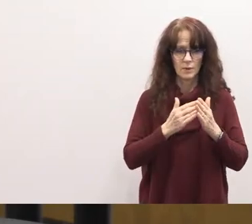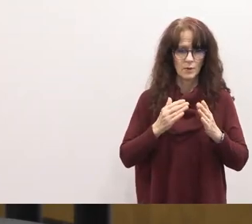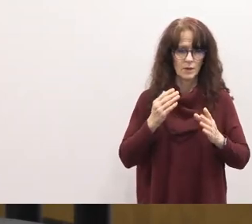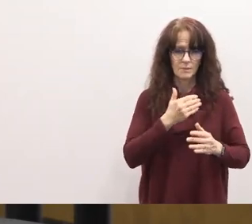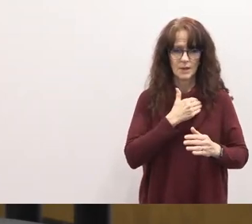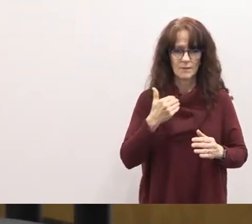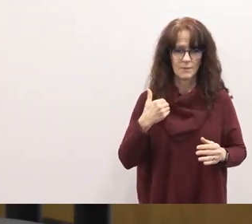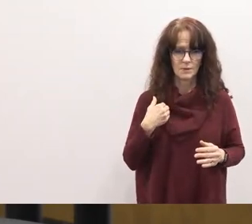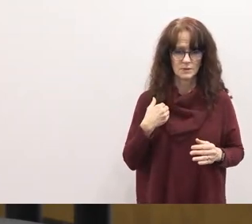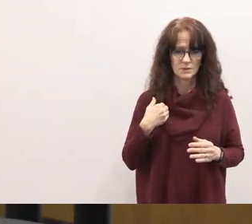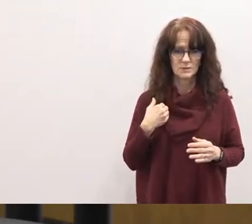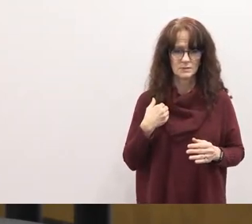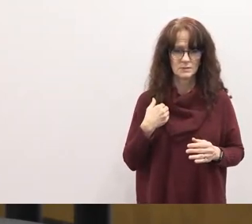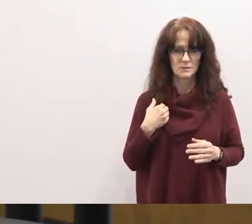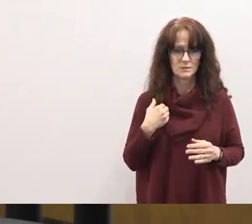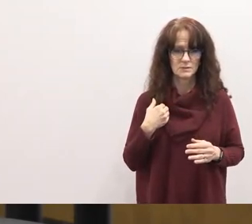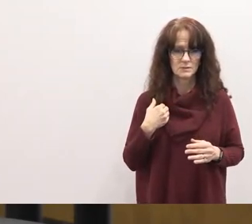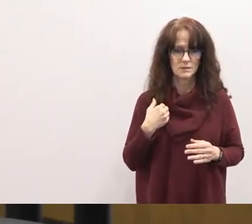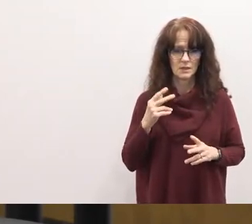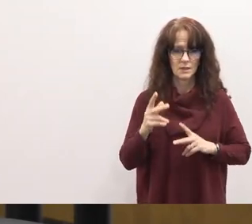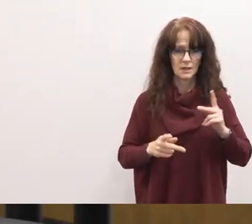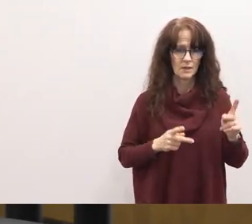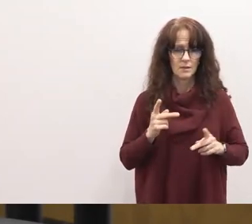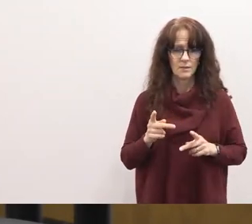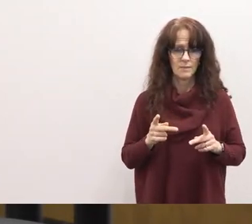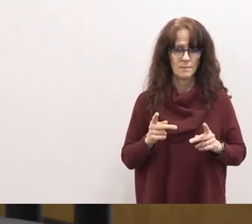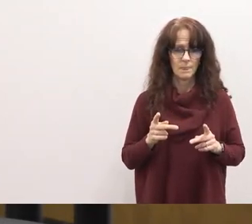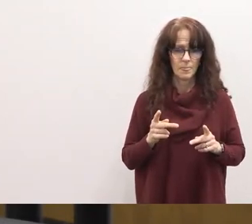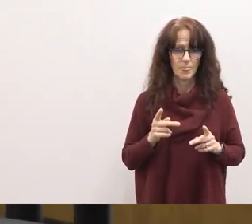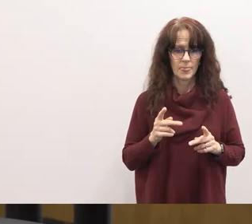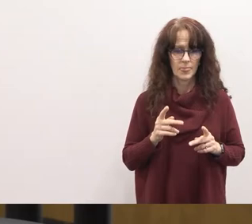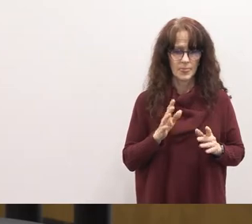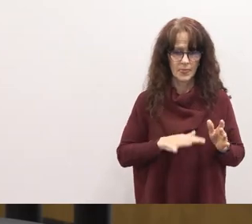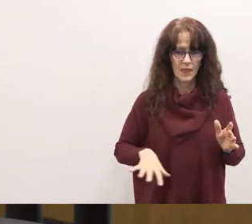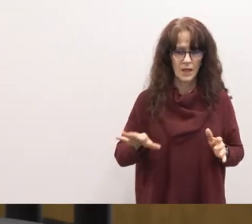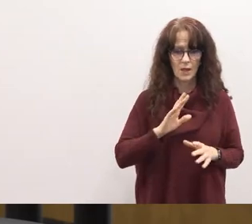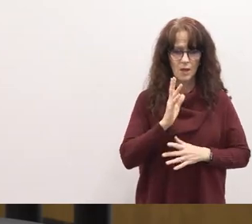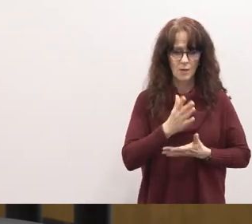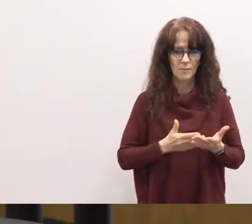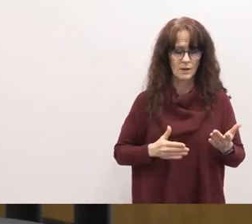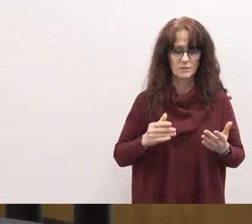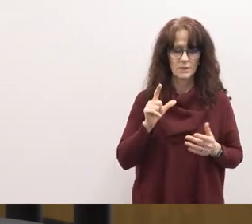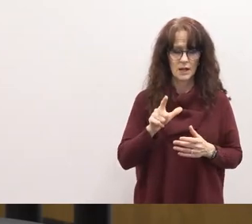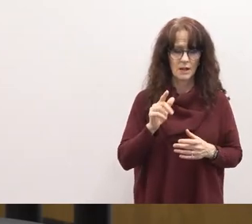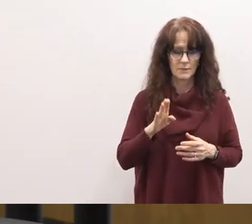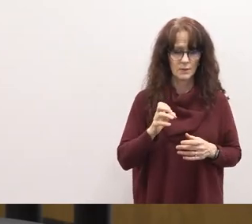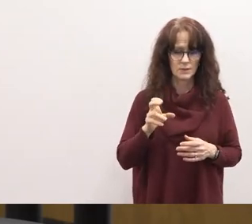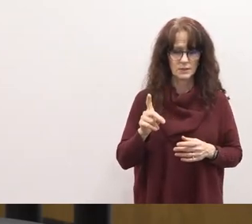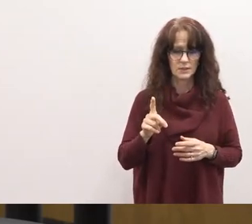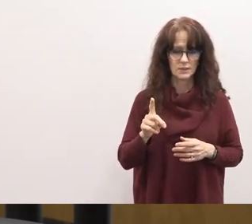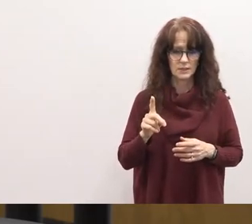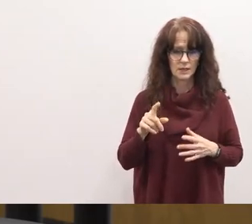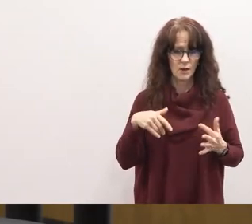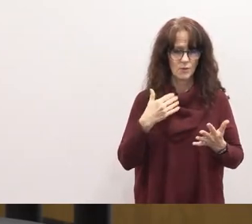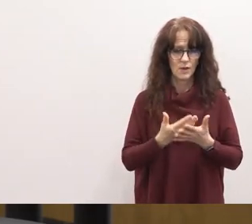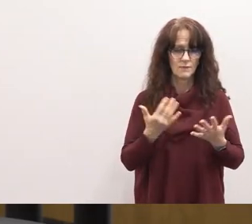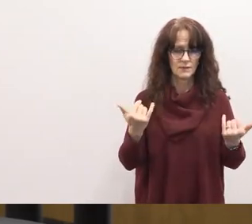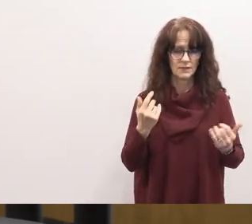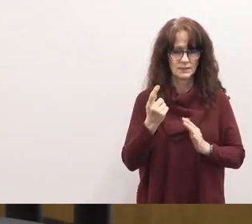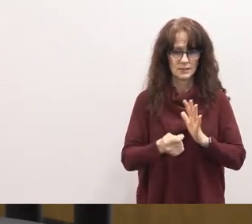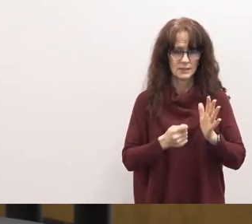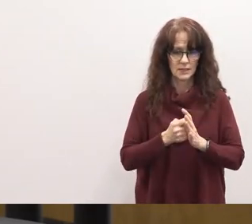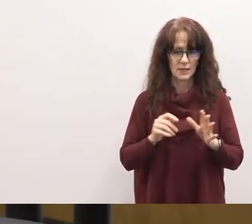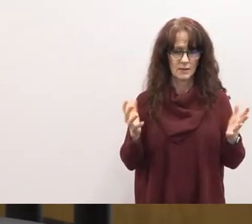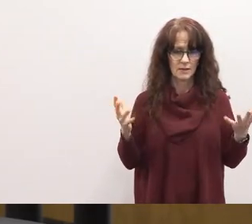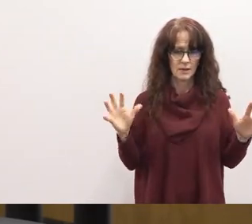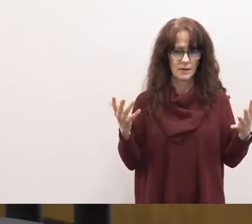members and folks from all components of the Long Beach Unified School District that helped us get to this point. So if you guys don't mind, just